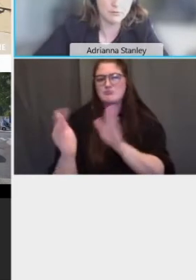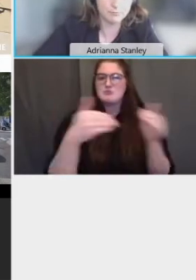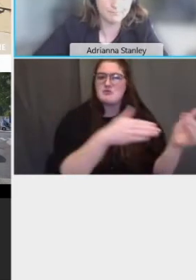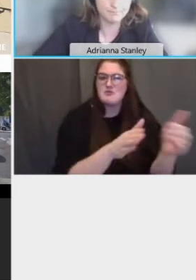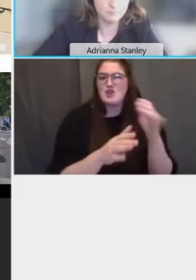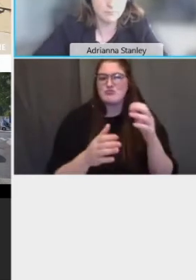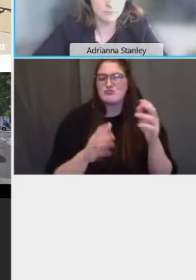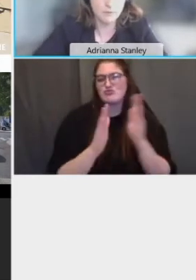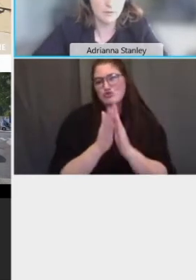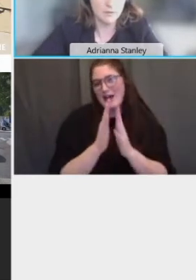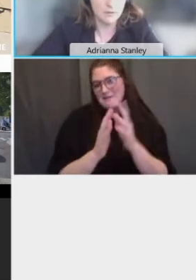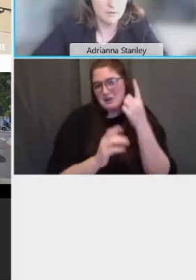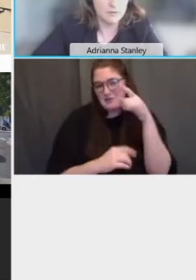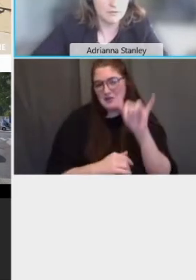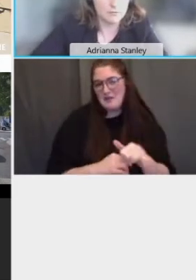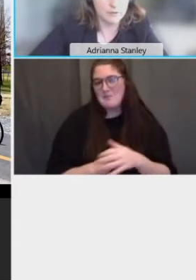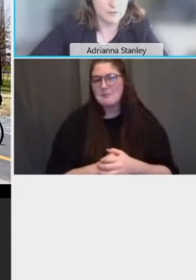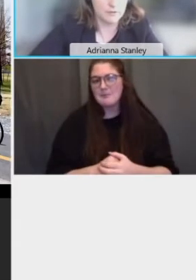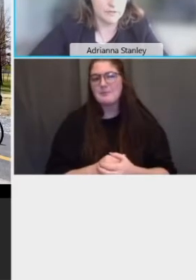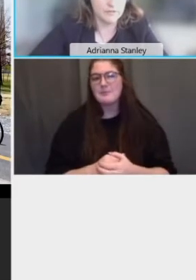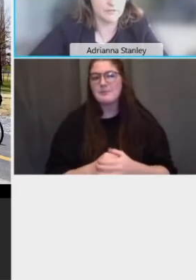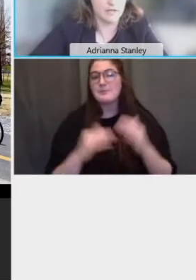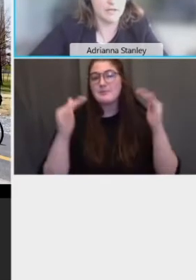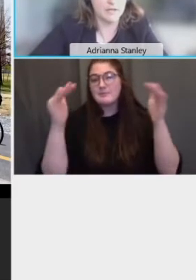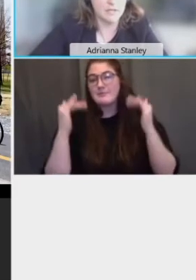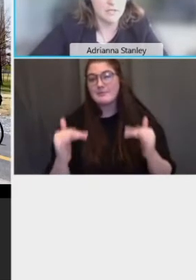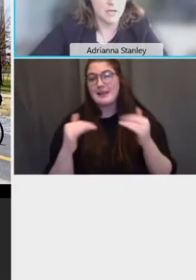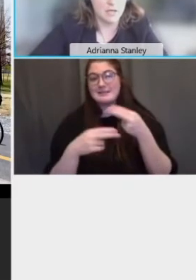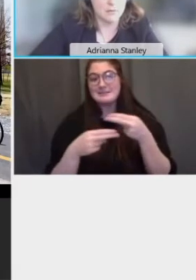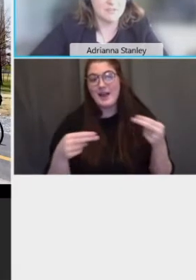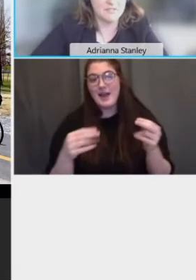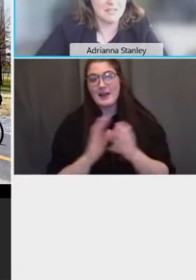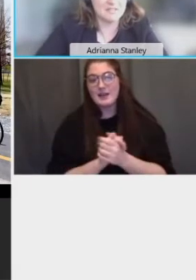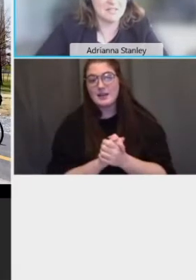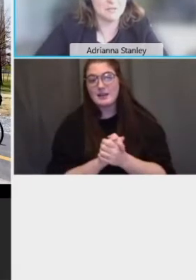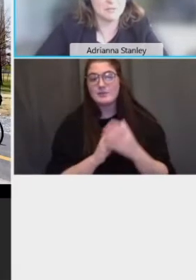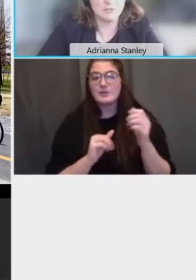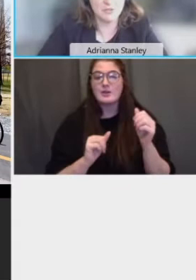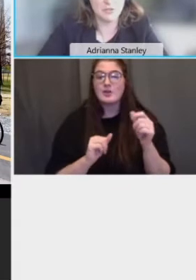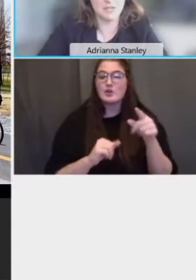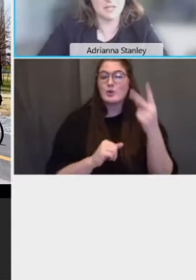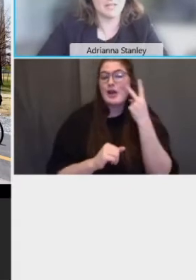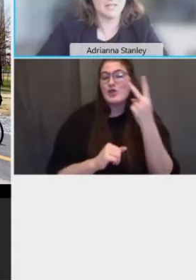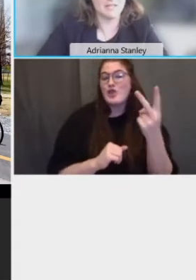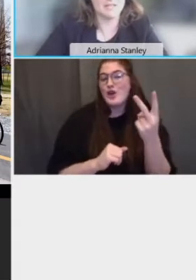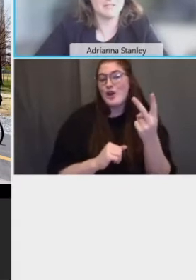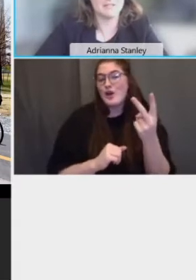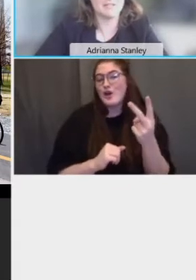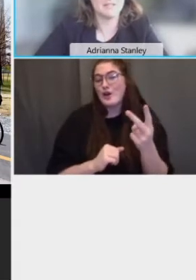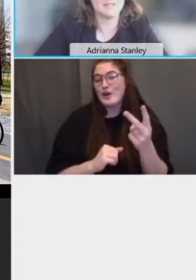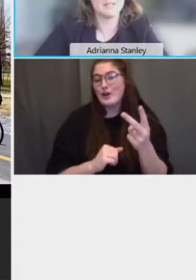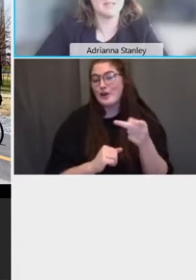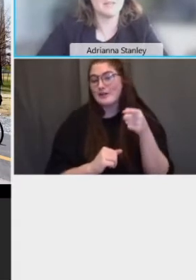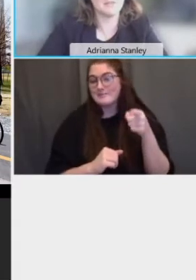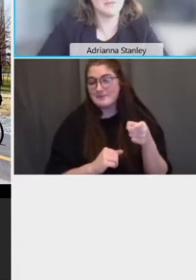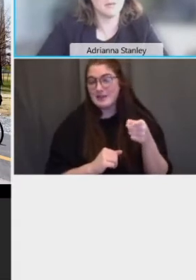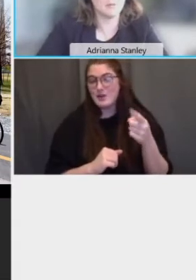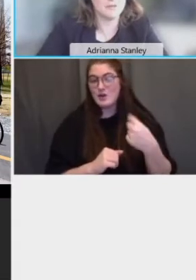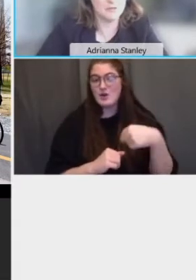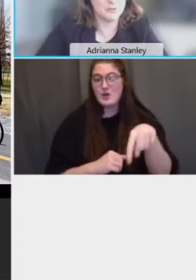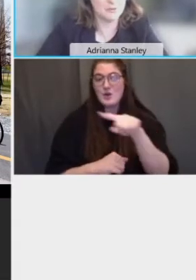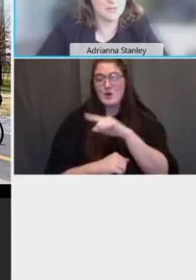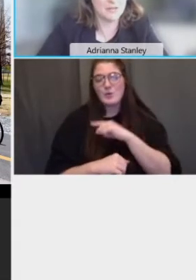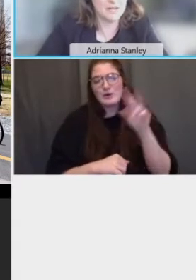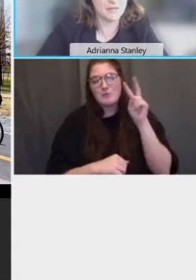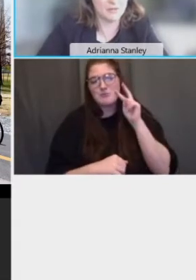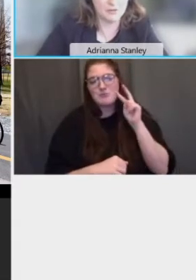that move. So if you go to the next slide, you can kind of take a look. We took a gander at